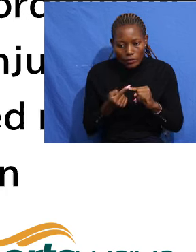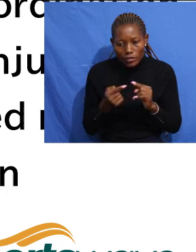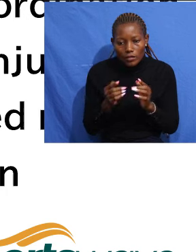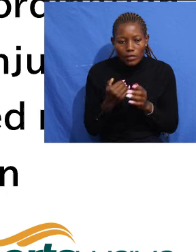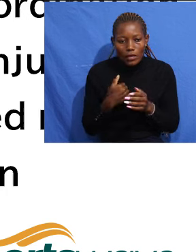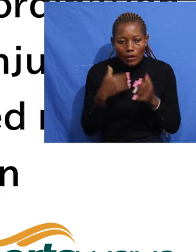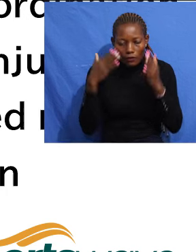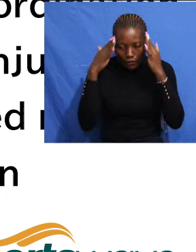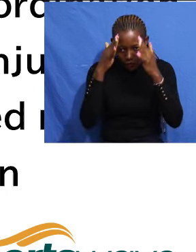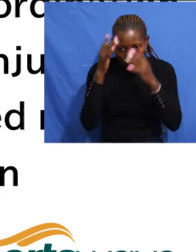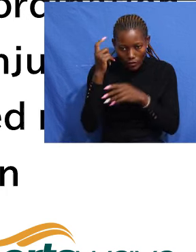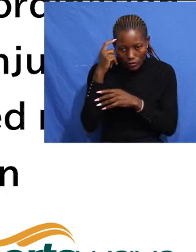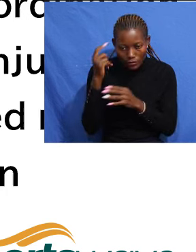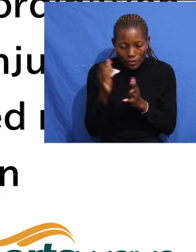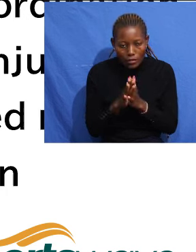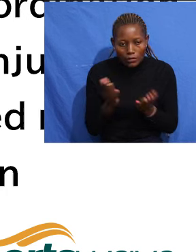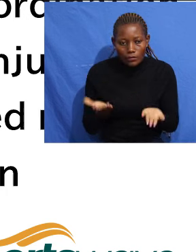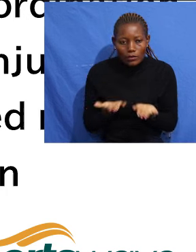and improved motivation.